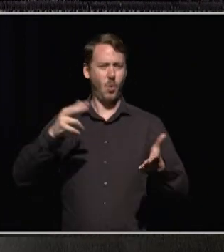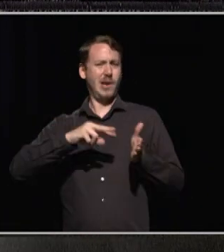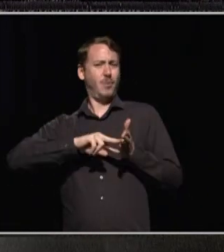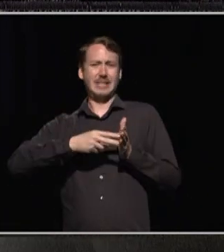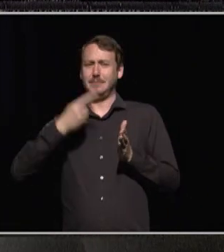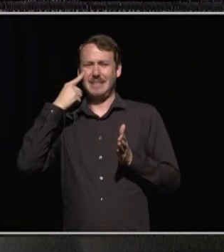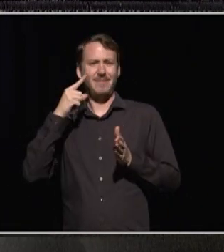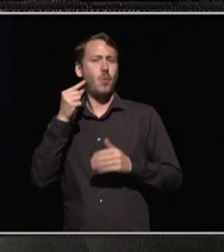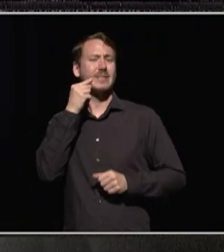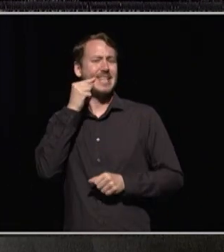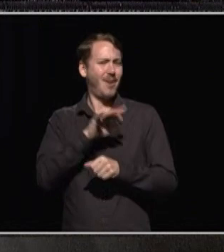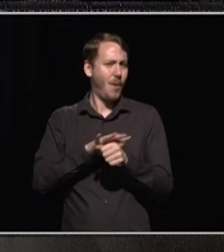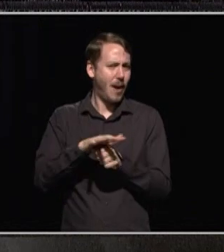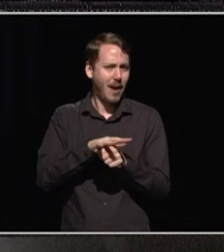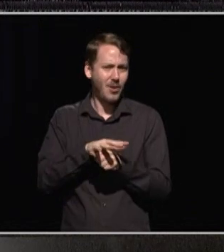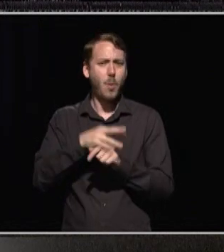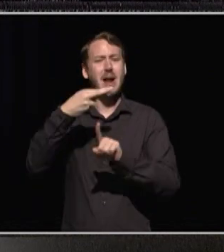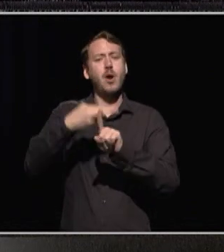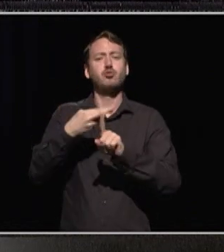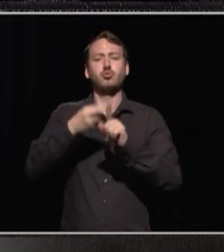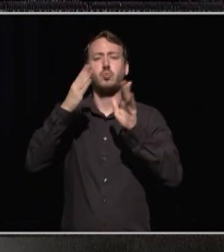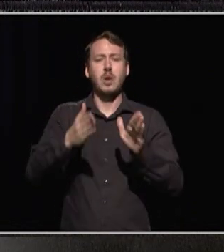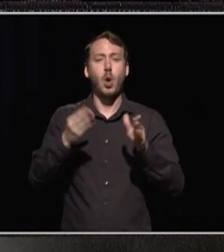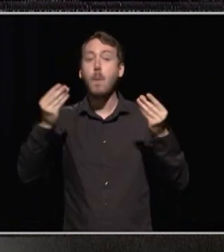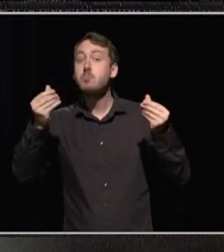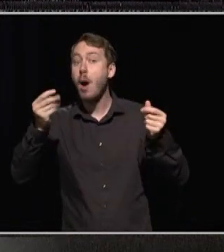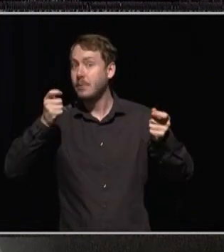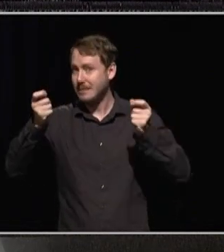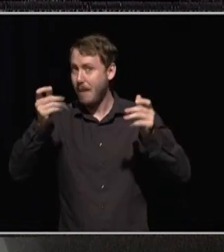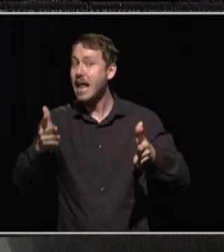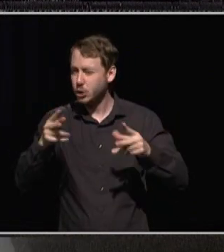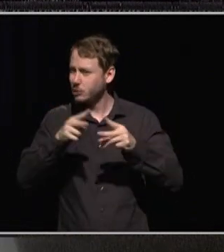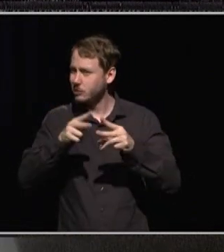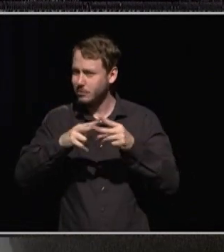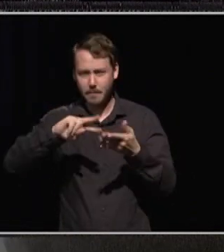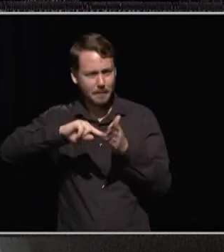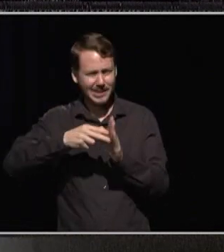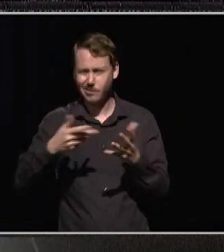Antonio and Bexar County renters and property managers?